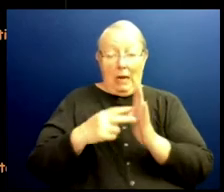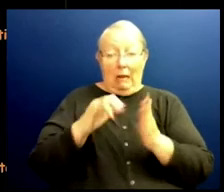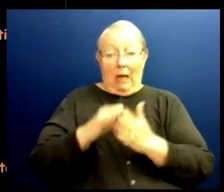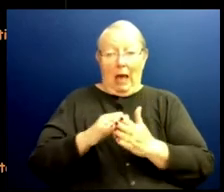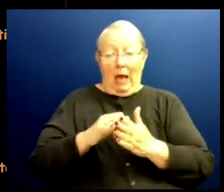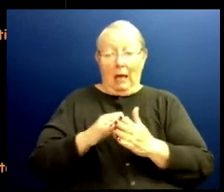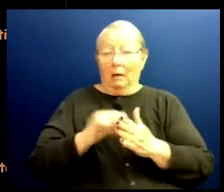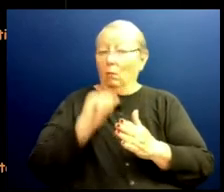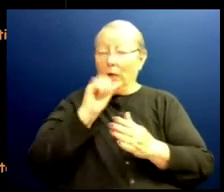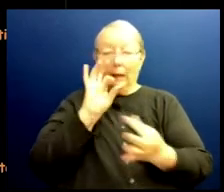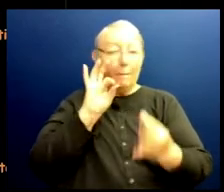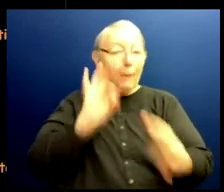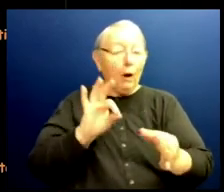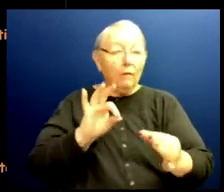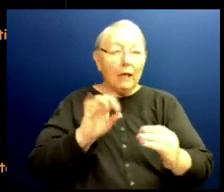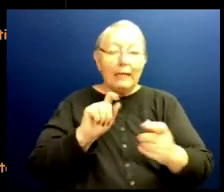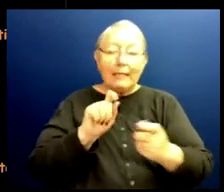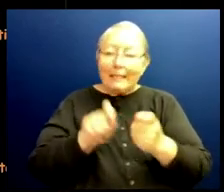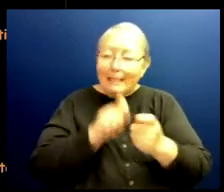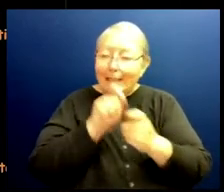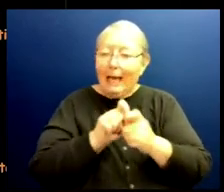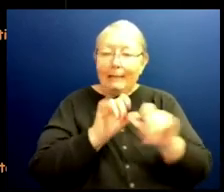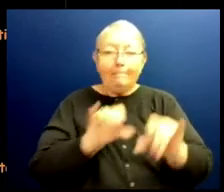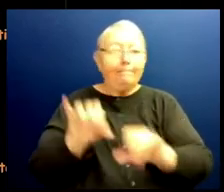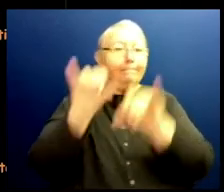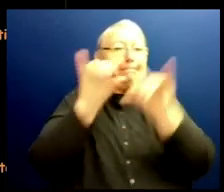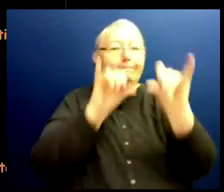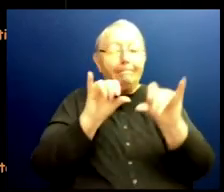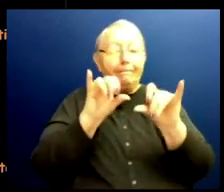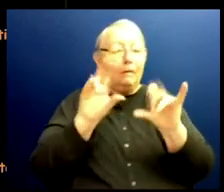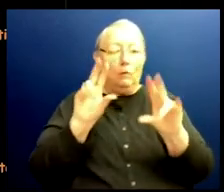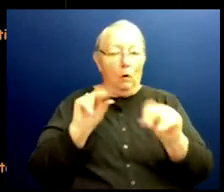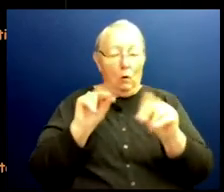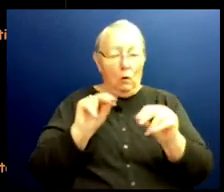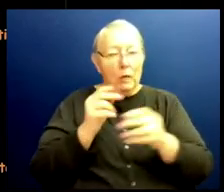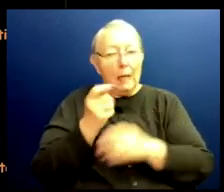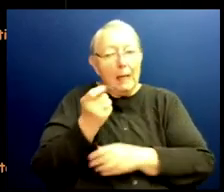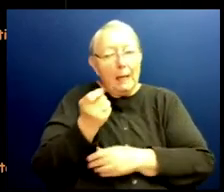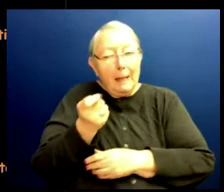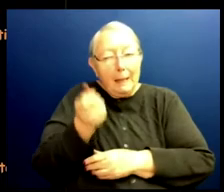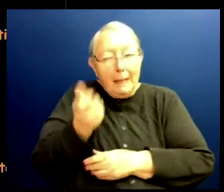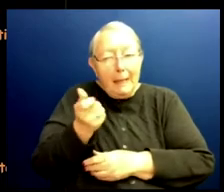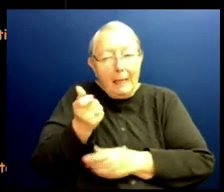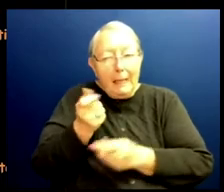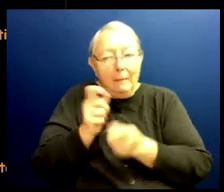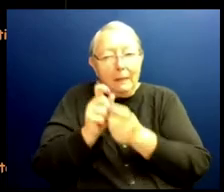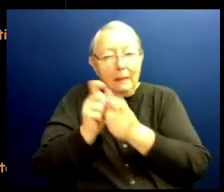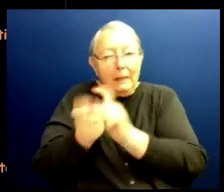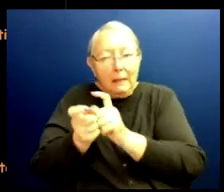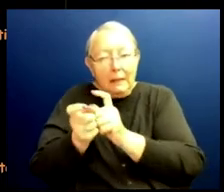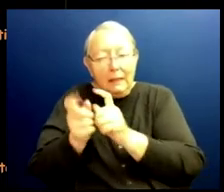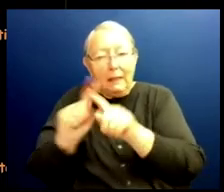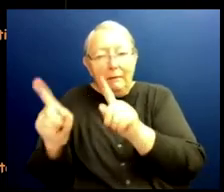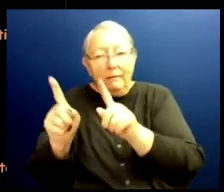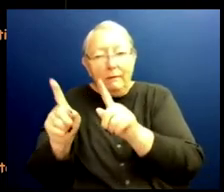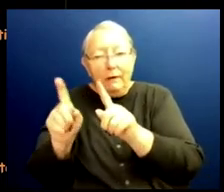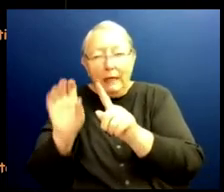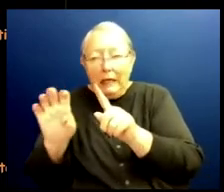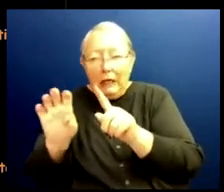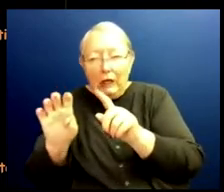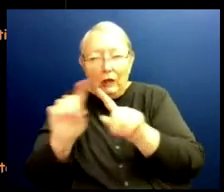homogeneity. And so scientists immediately wondered, so if the universe was really